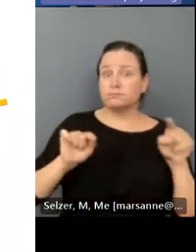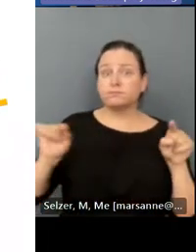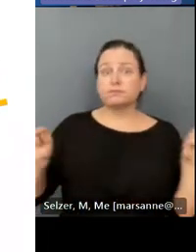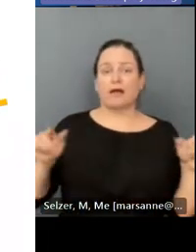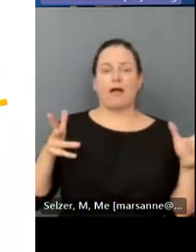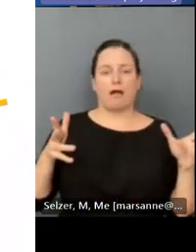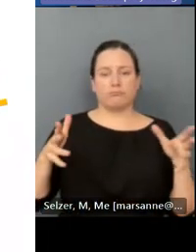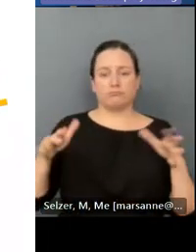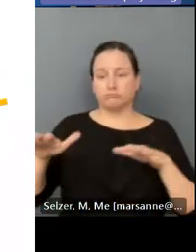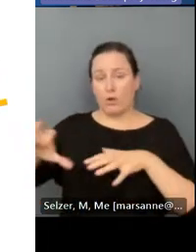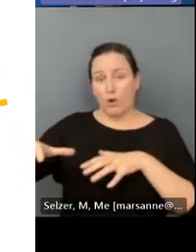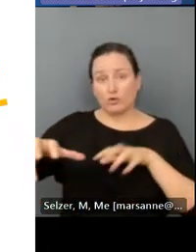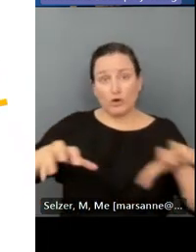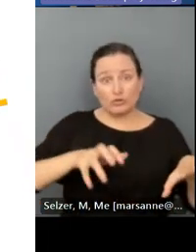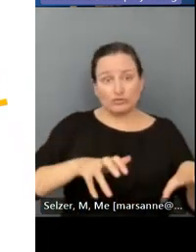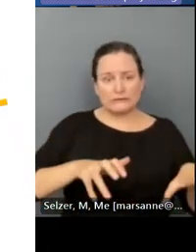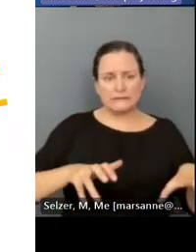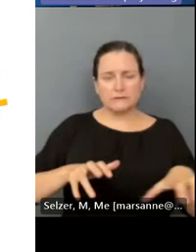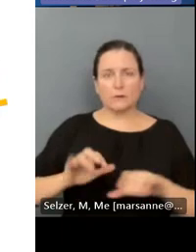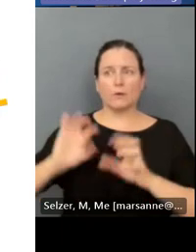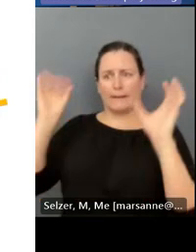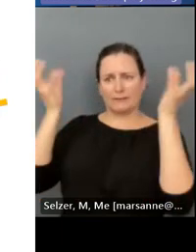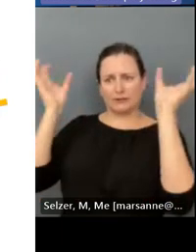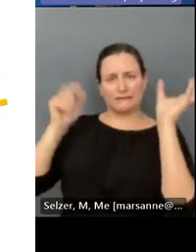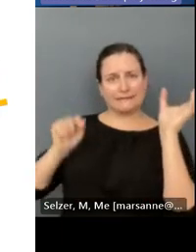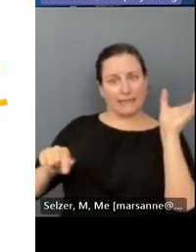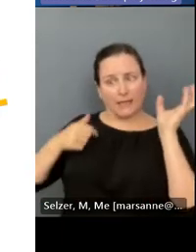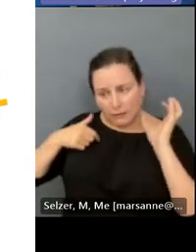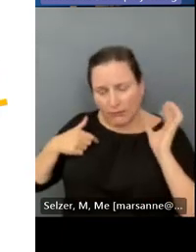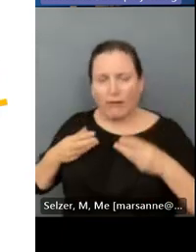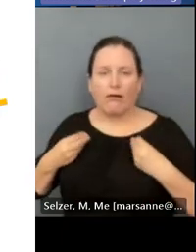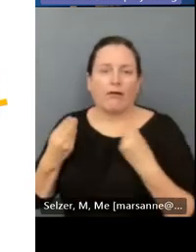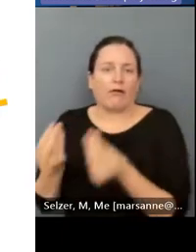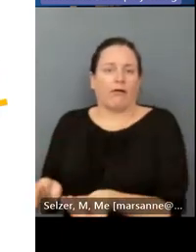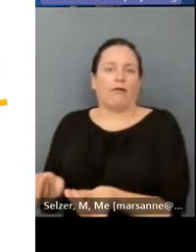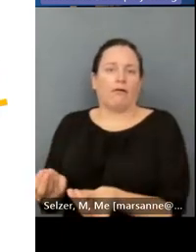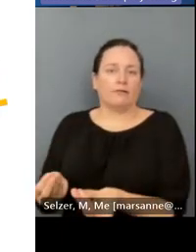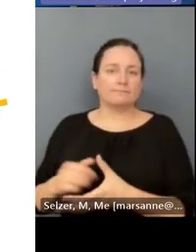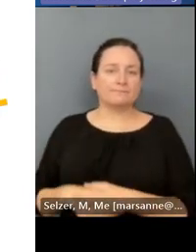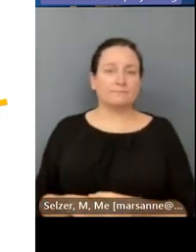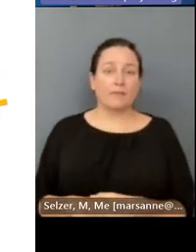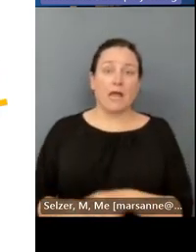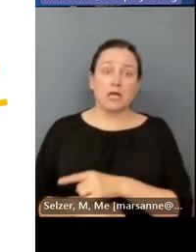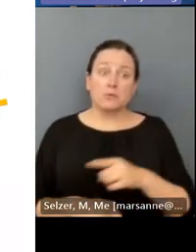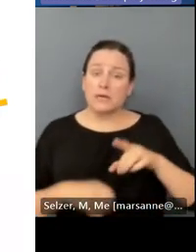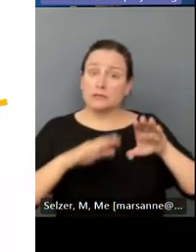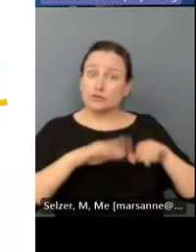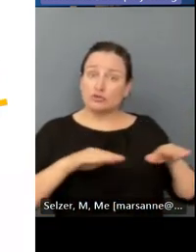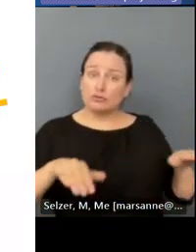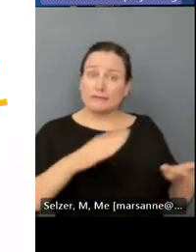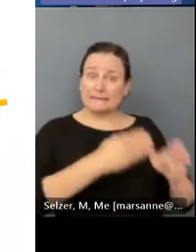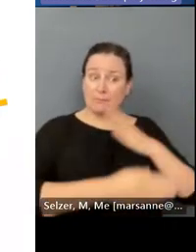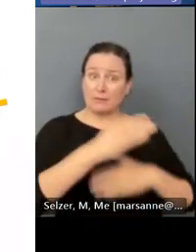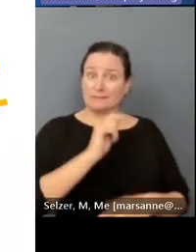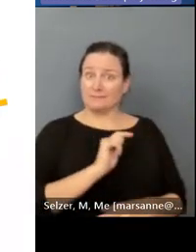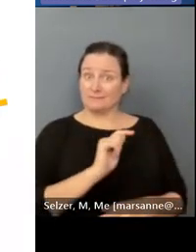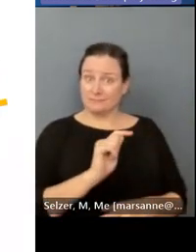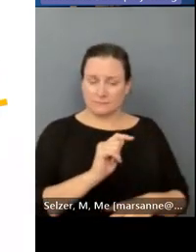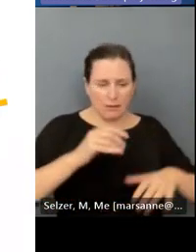emergencies. And our evaluations found that children with disabilities have improved their school readiness. They